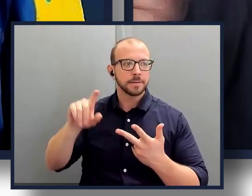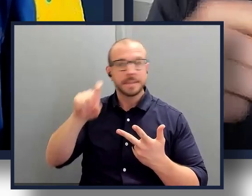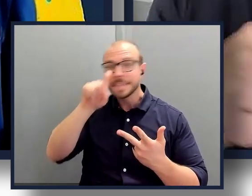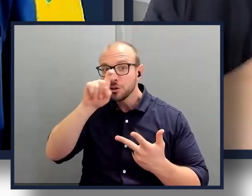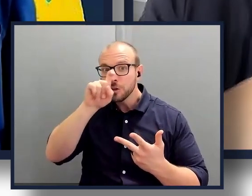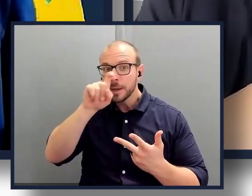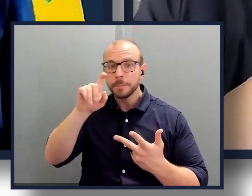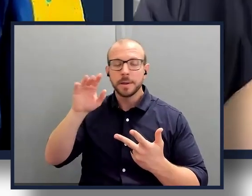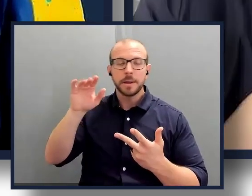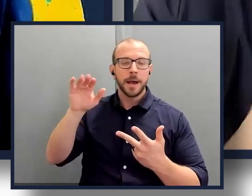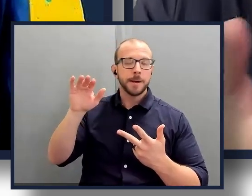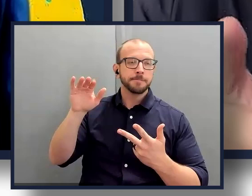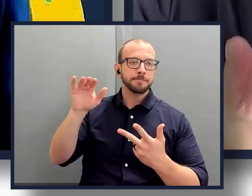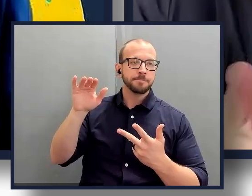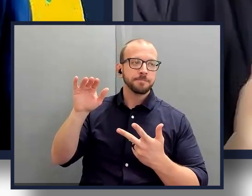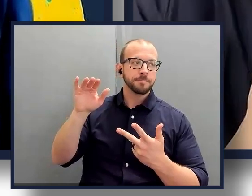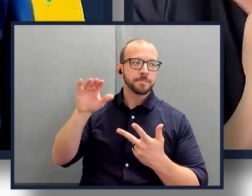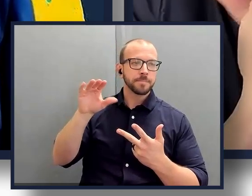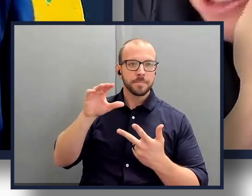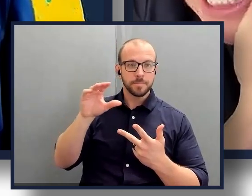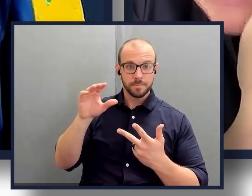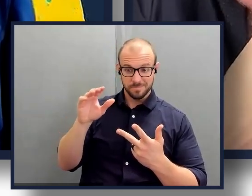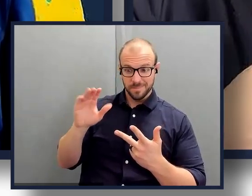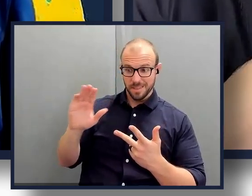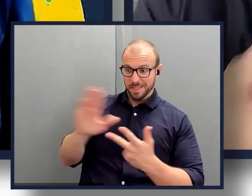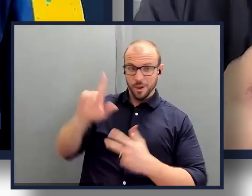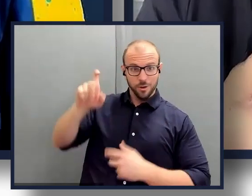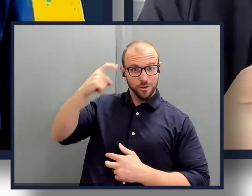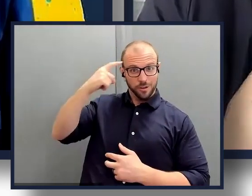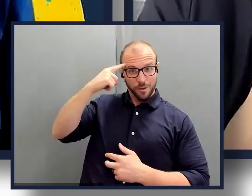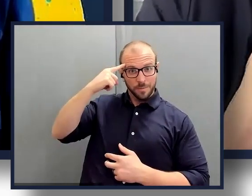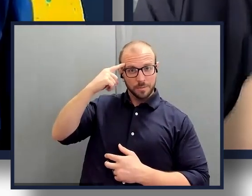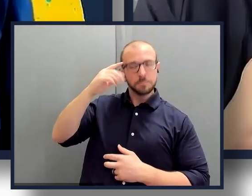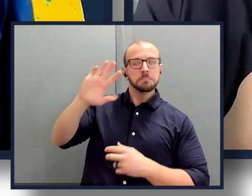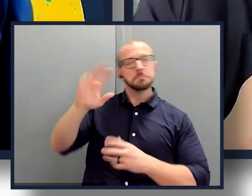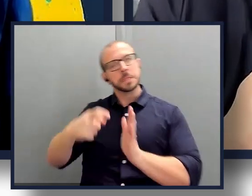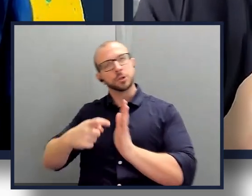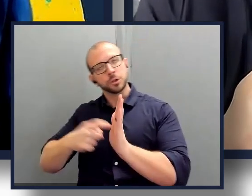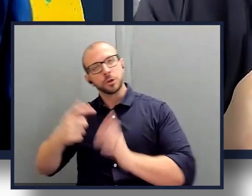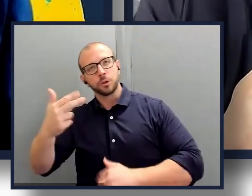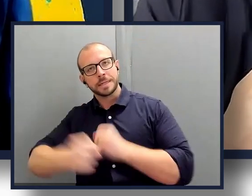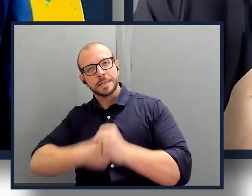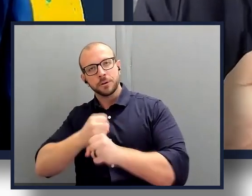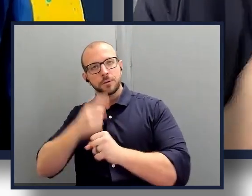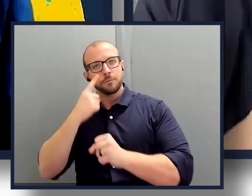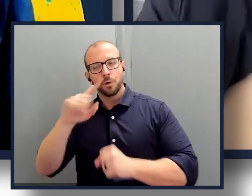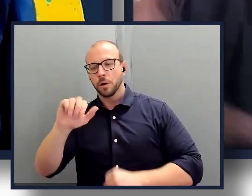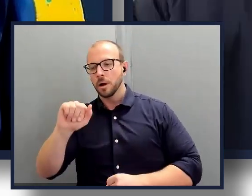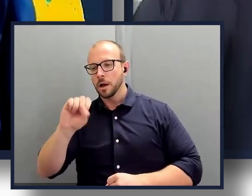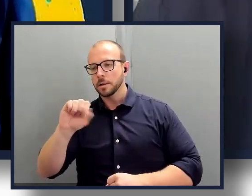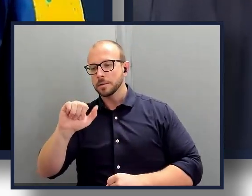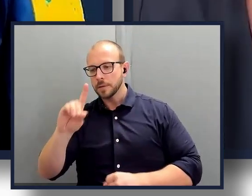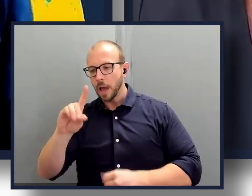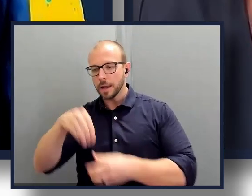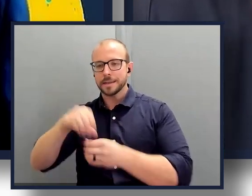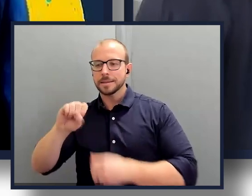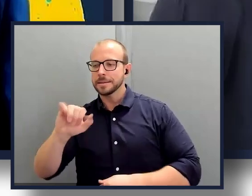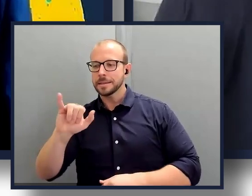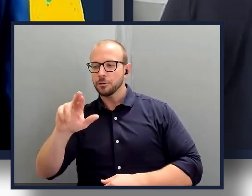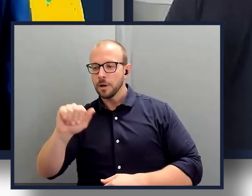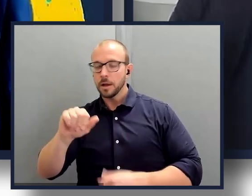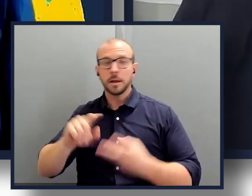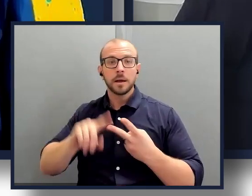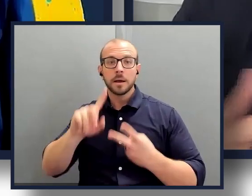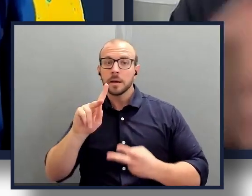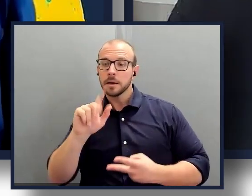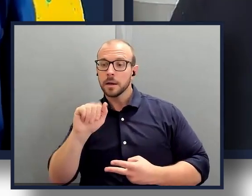Egypt, and it took 13 years, but Assad in Syria, Gaddafi in